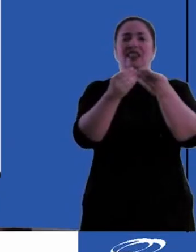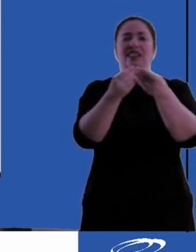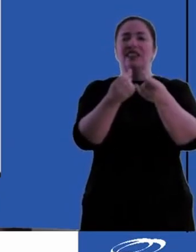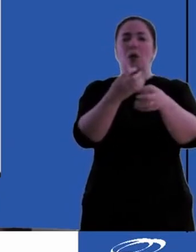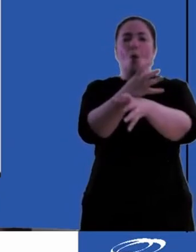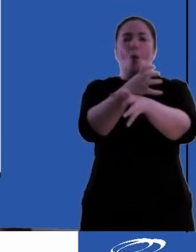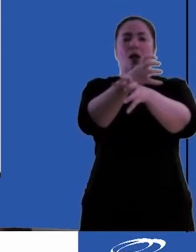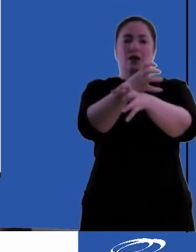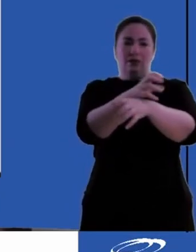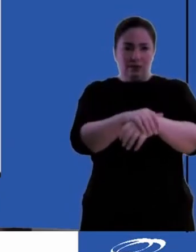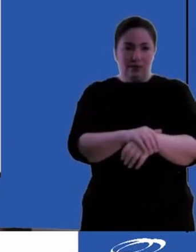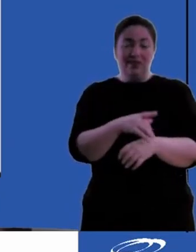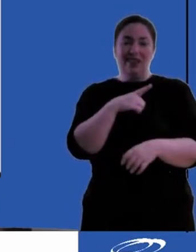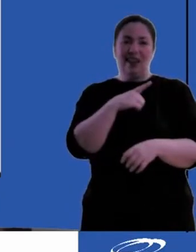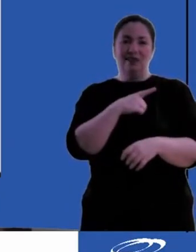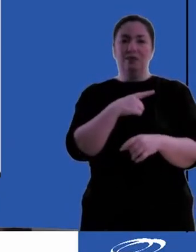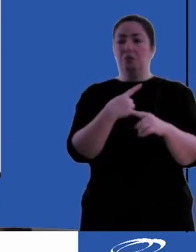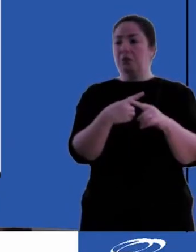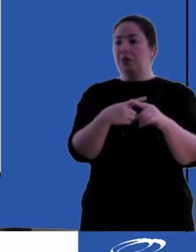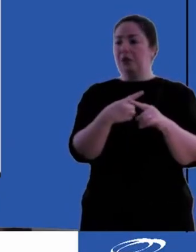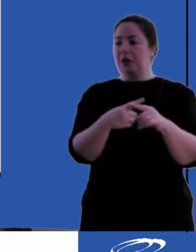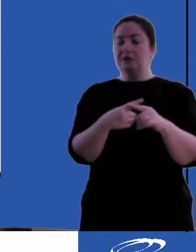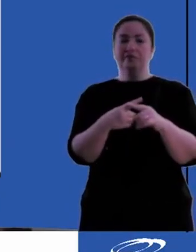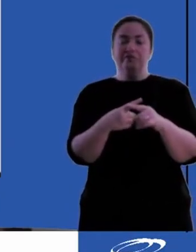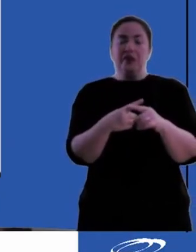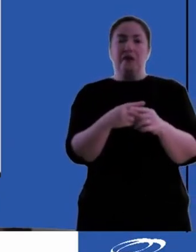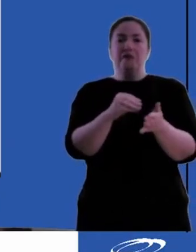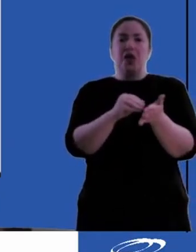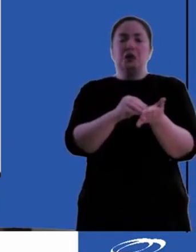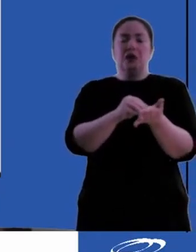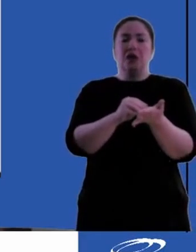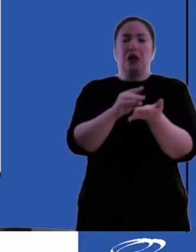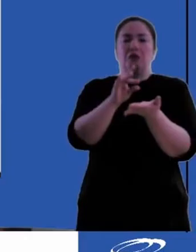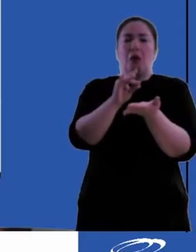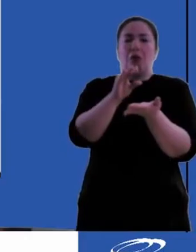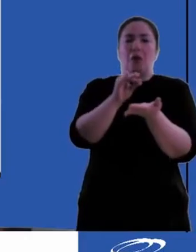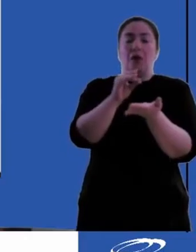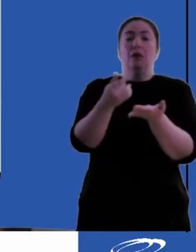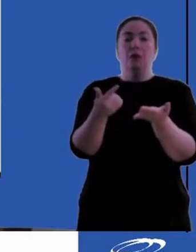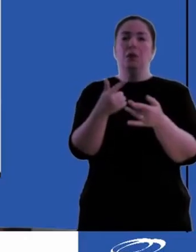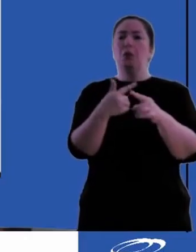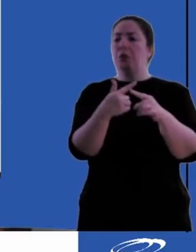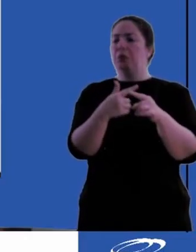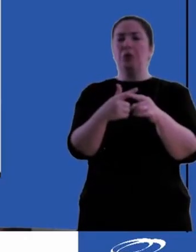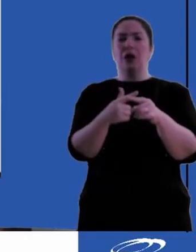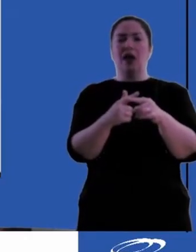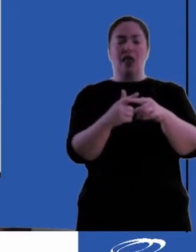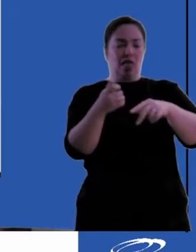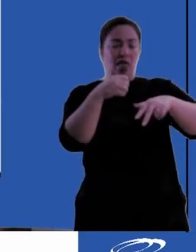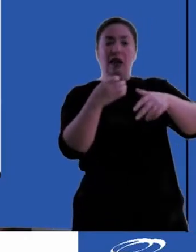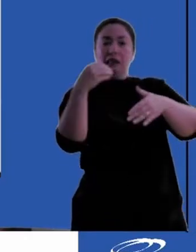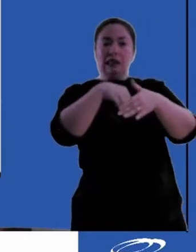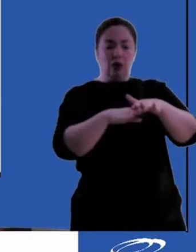tissue cultures, but the best sensitivity was combining both of those together. And so if you really are looking hard for the cause